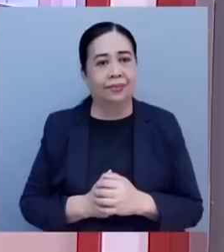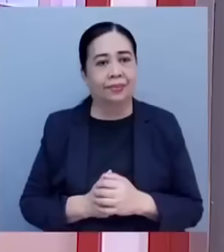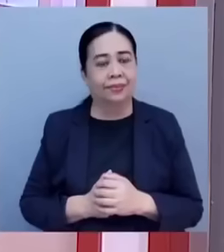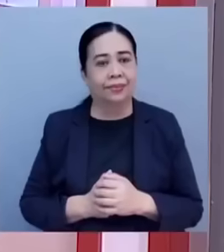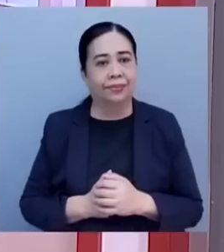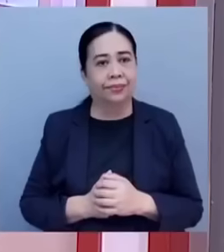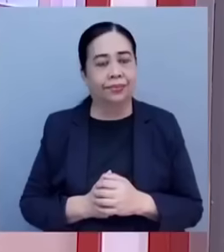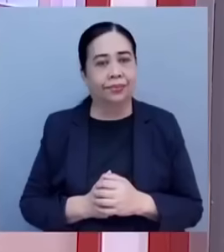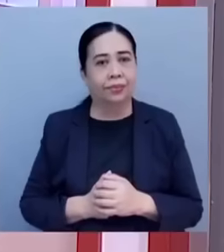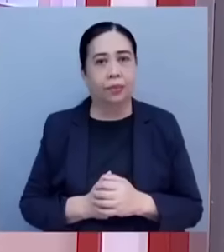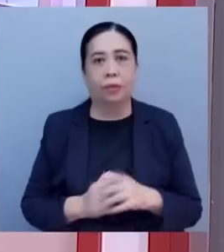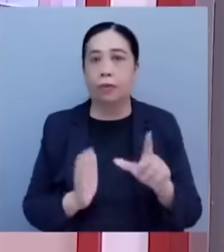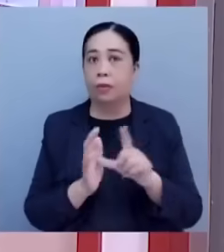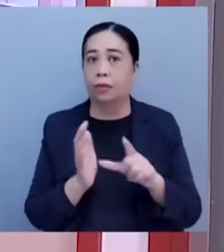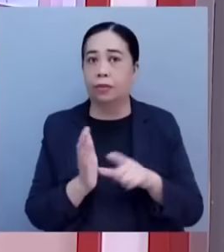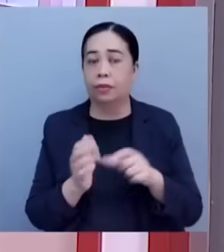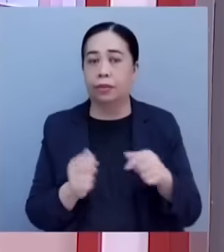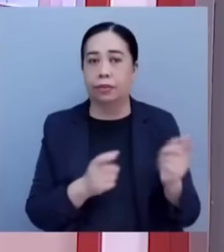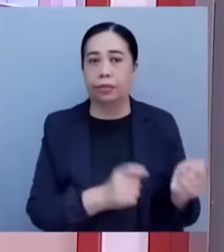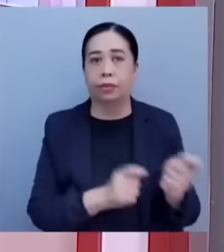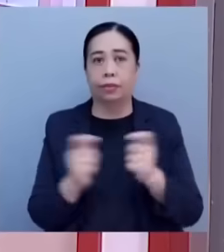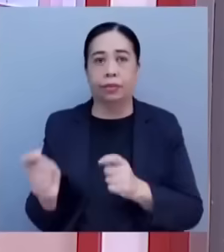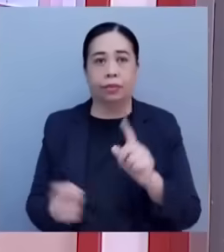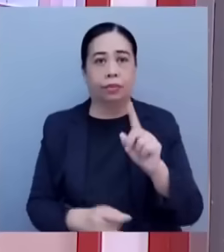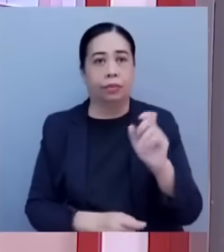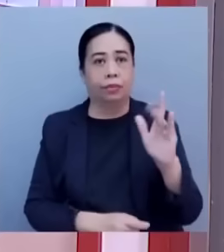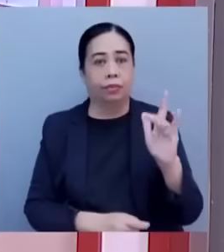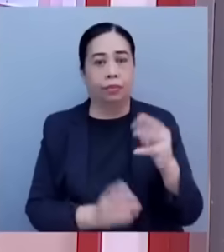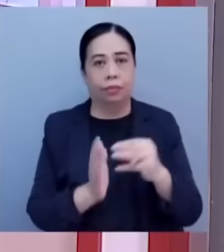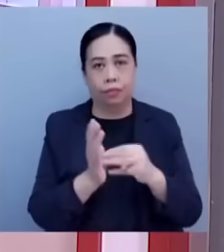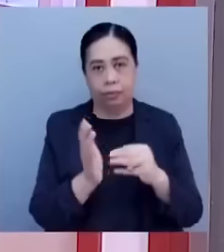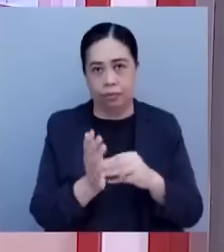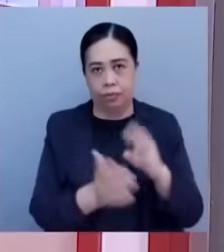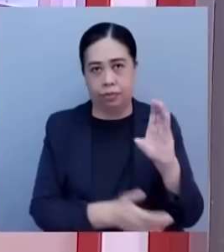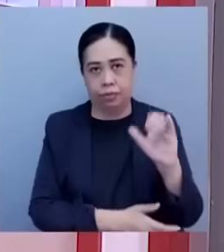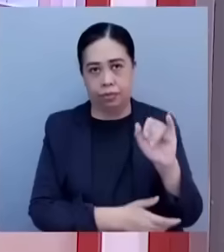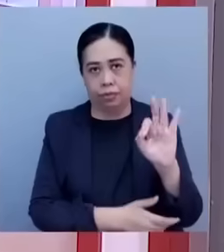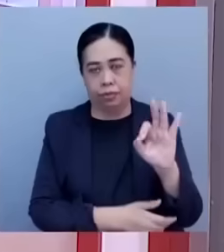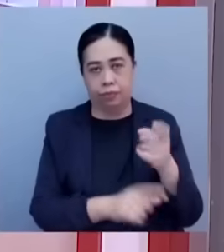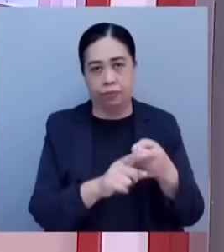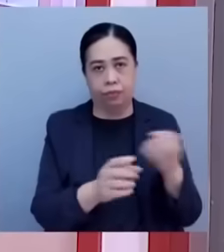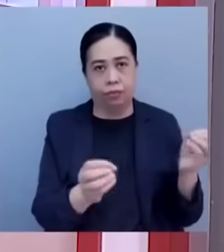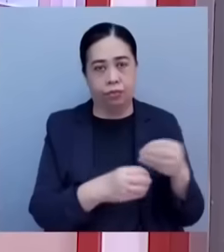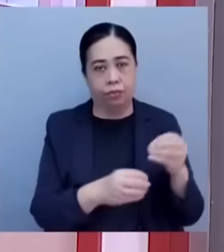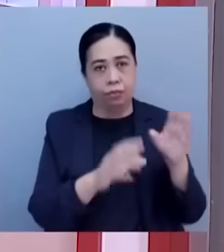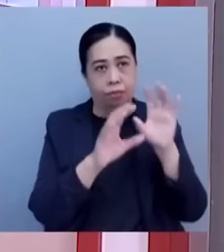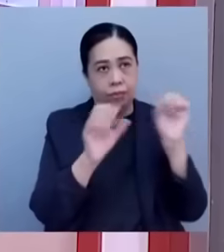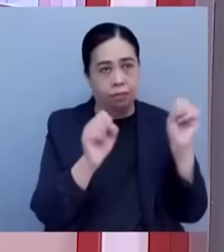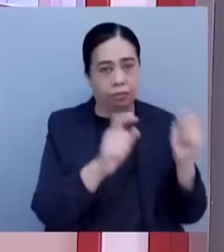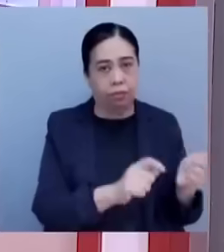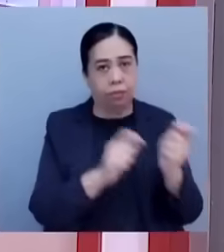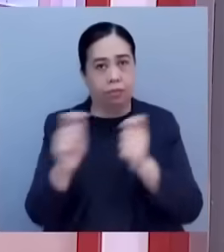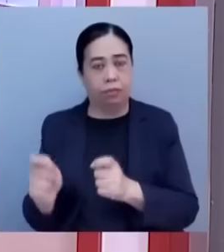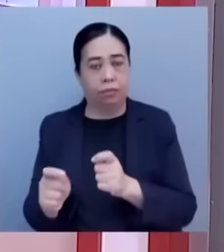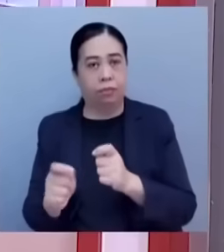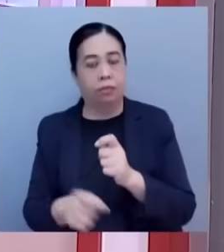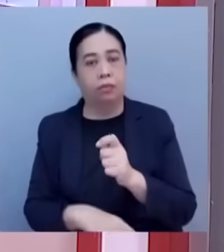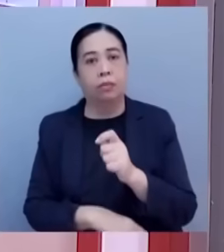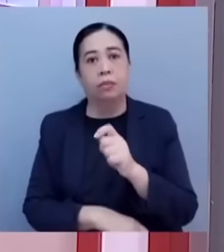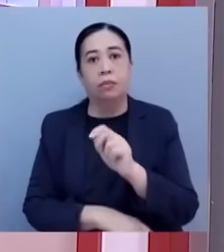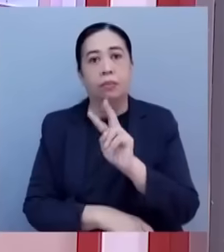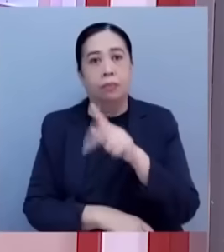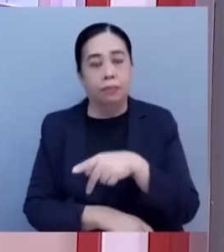The legality of the transfer of 125 million pesos in confidential funds to the office of Vice President Sara Duterte in